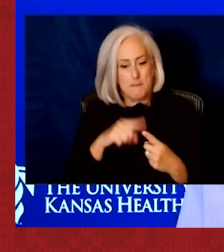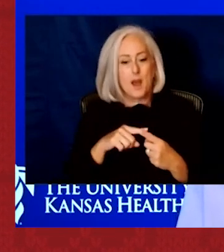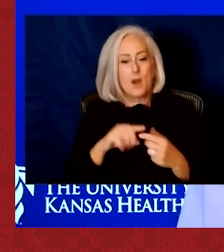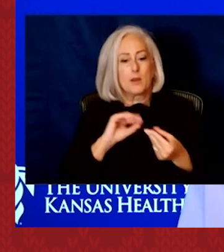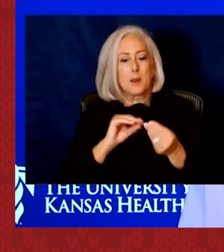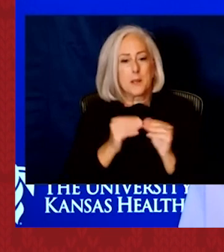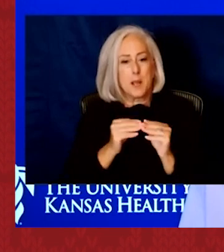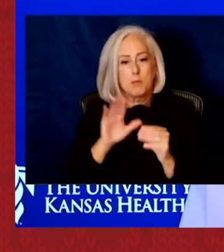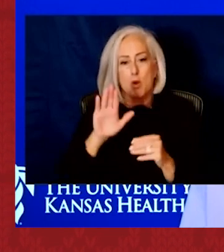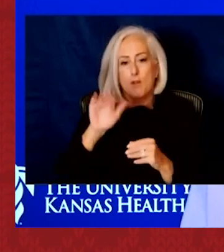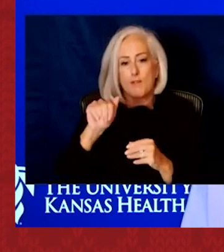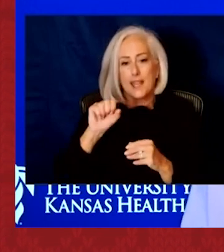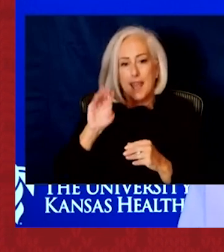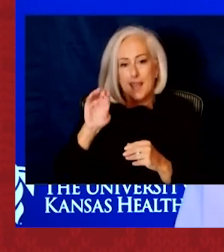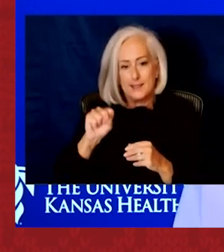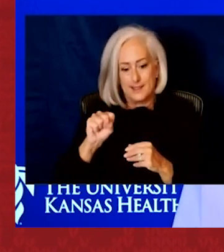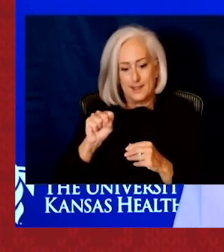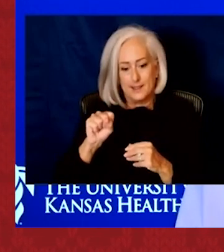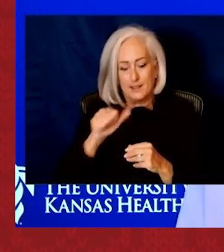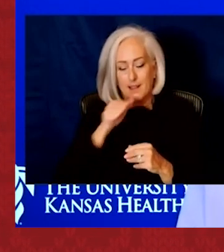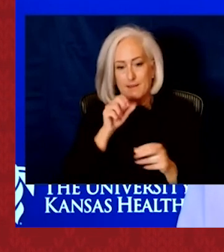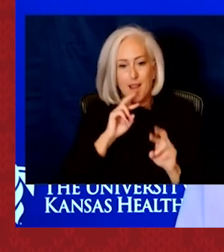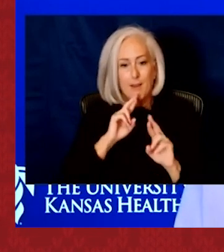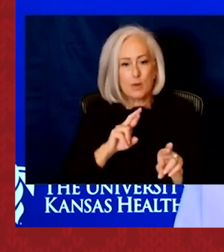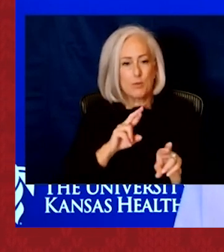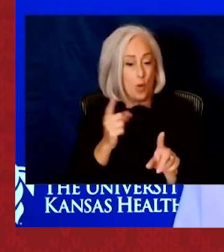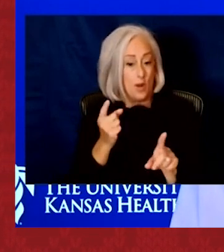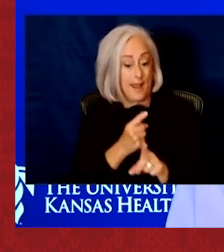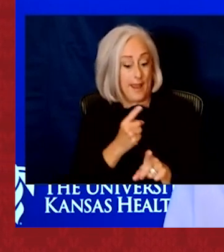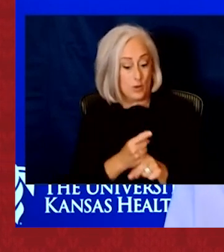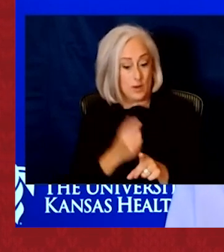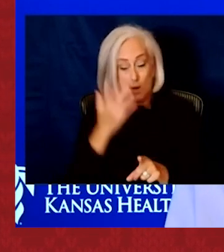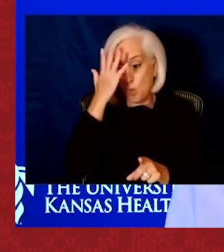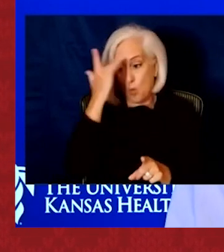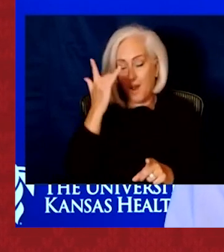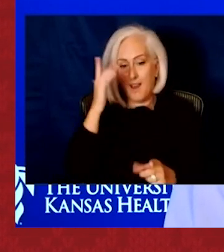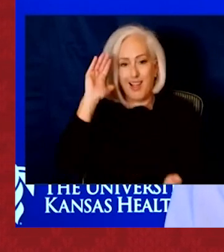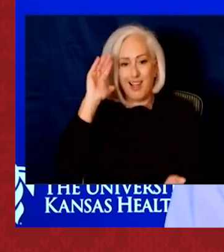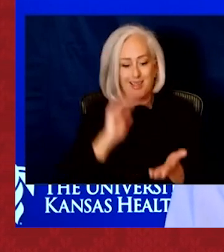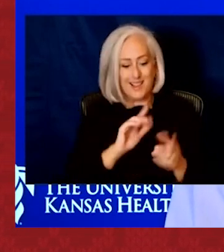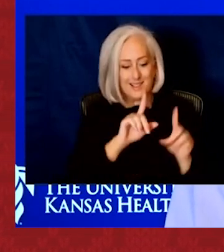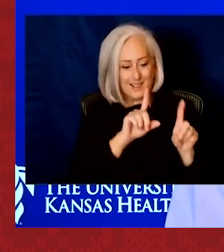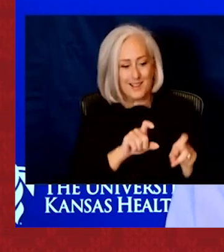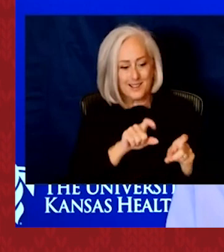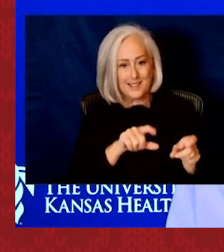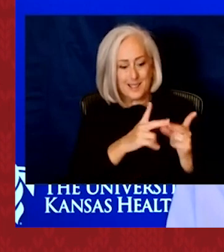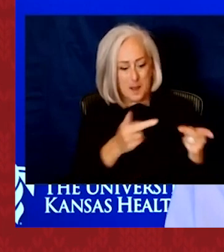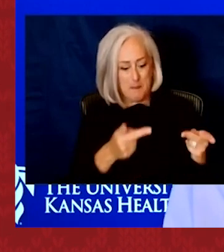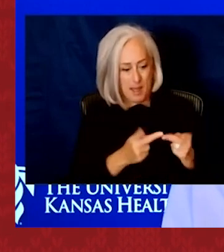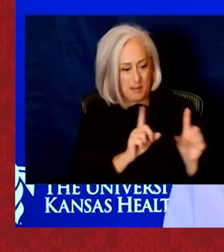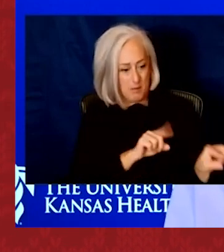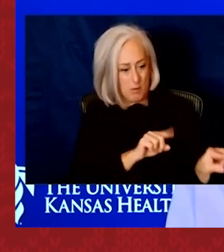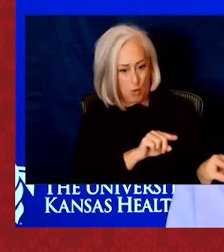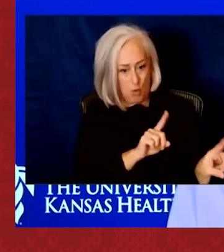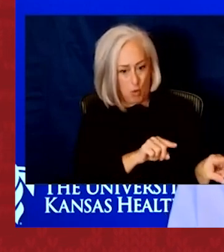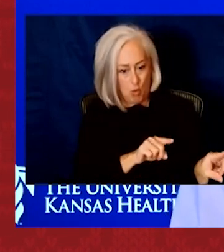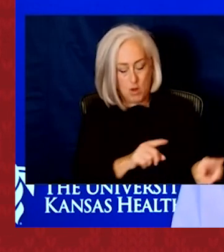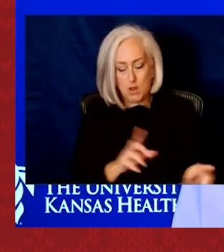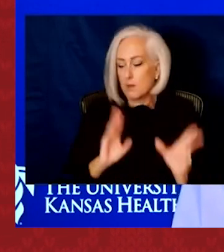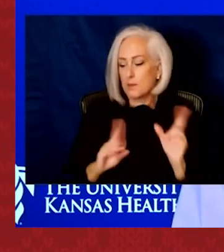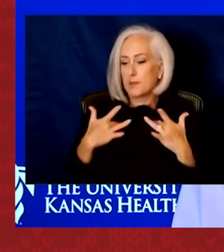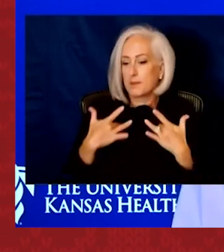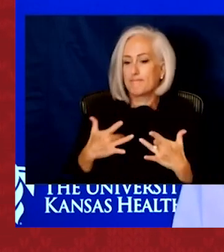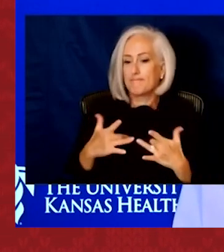not reported accurately just because there are less testing sites. People are testing more at home and not reporting them, or they